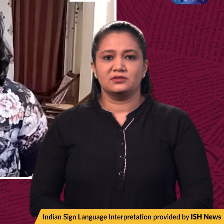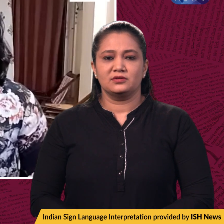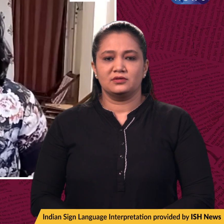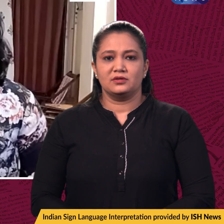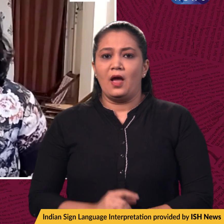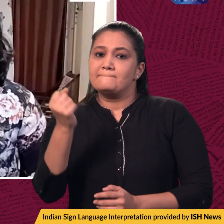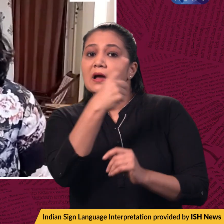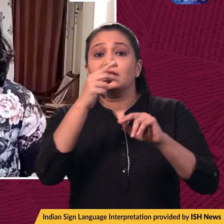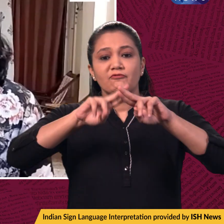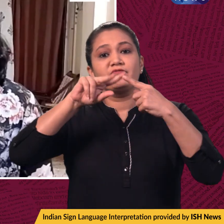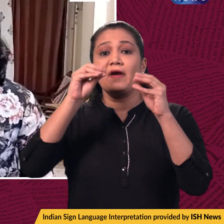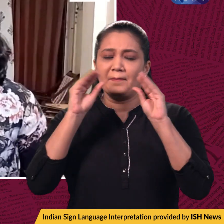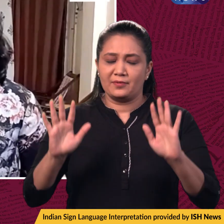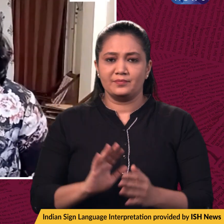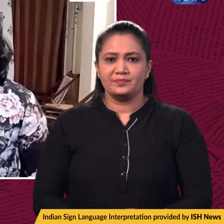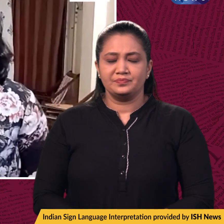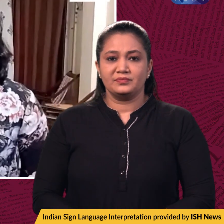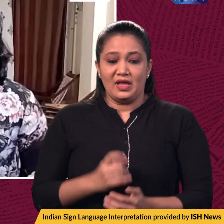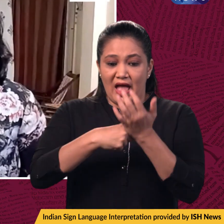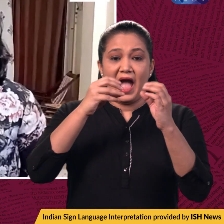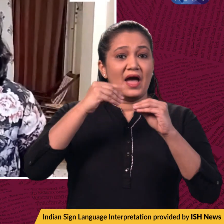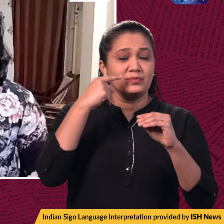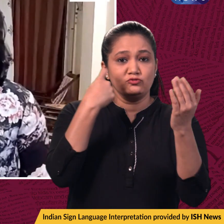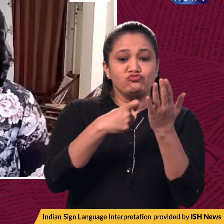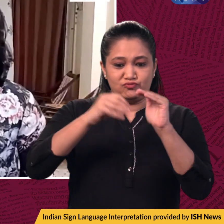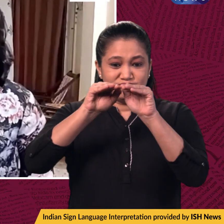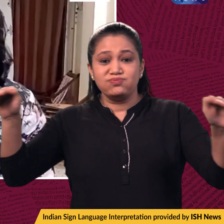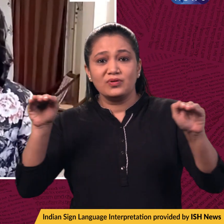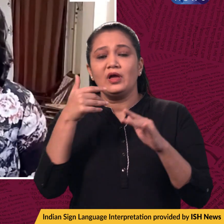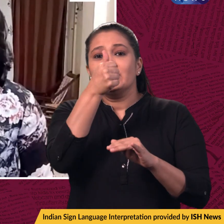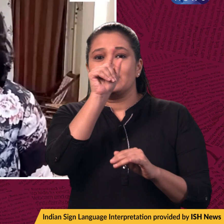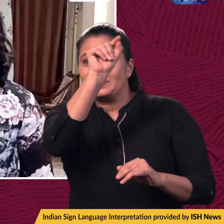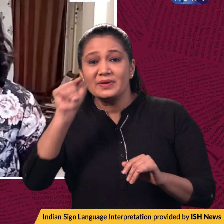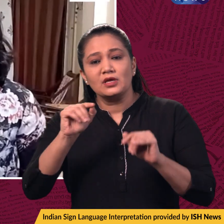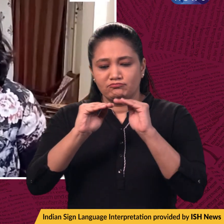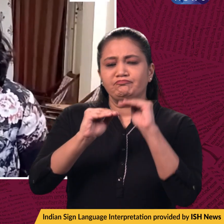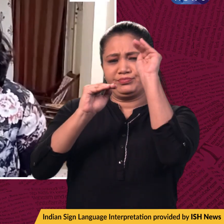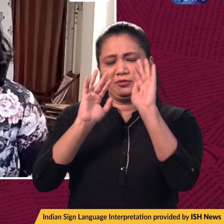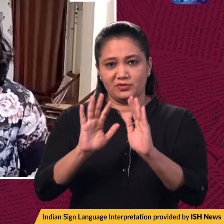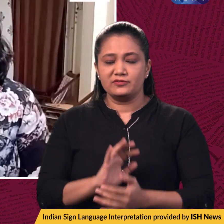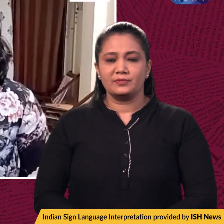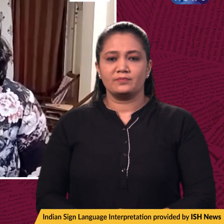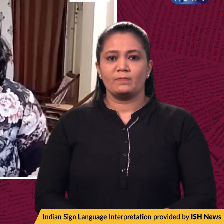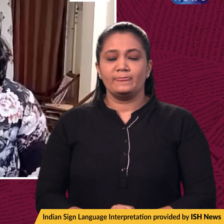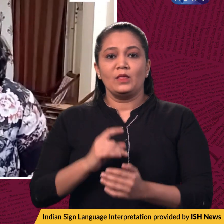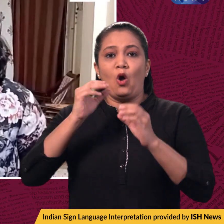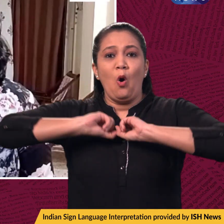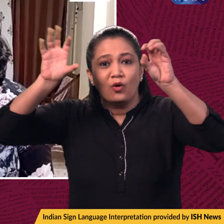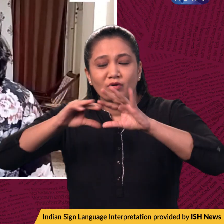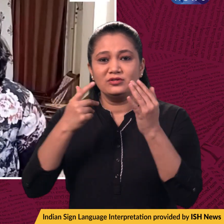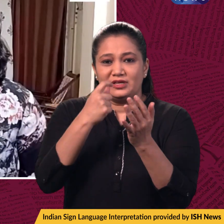6.07% in the month of February, over and above the RBI's threshold of 6%. In the meantime,